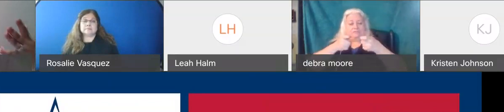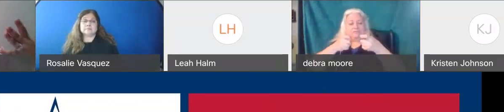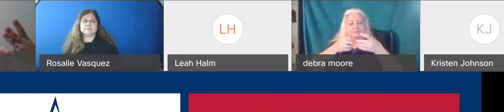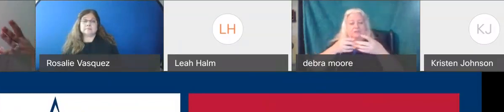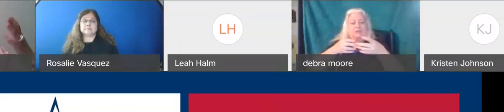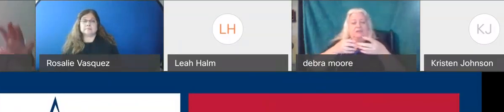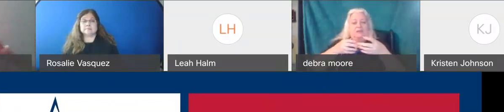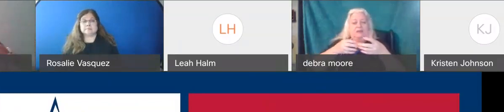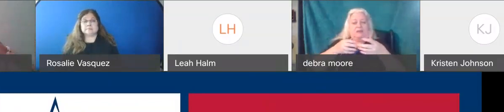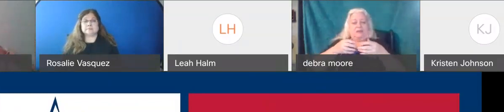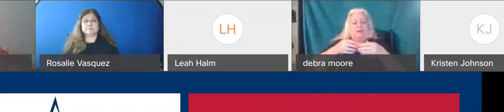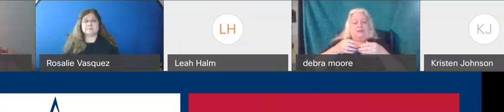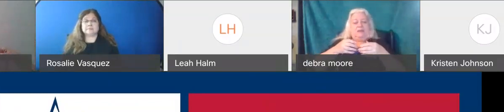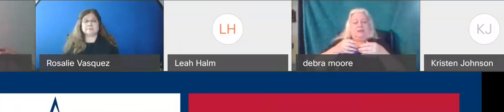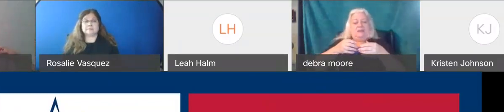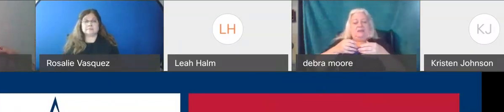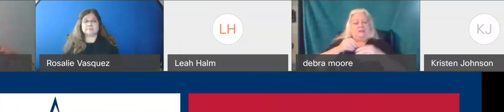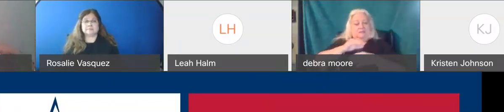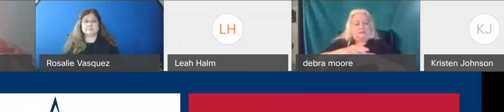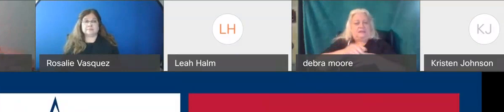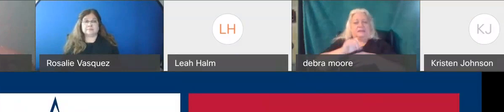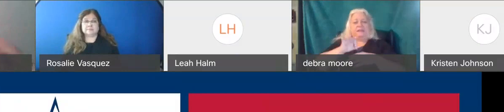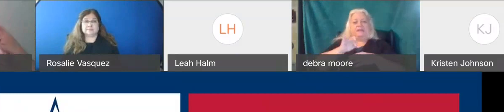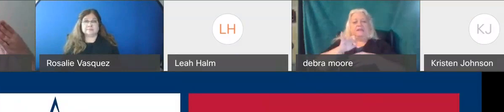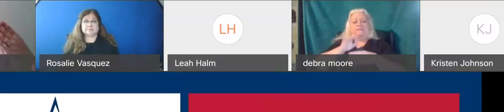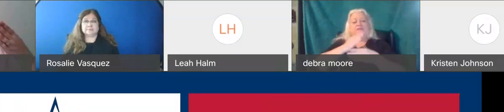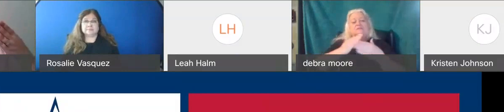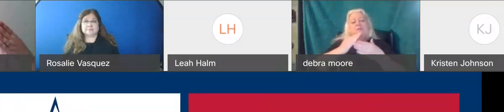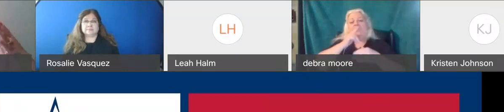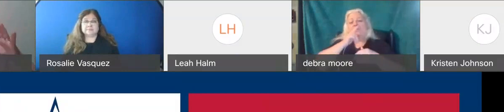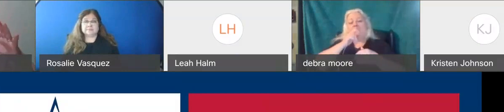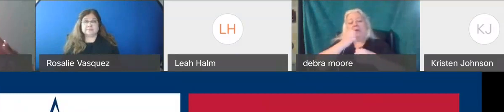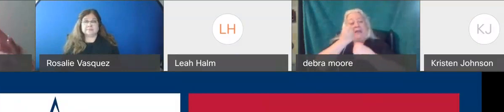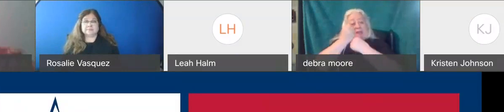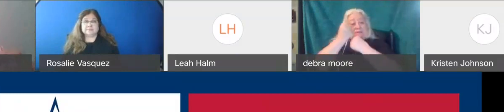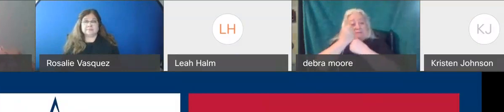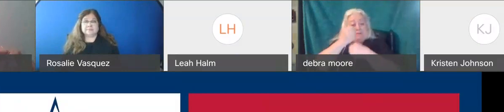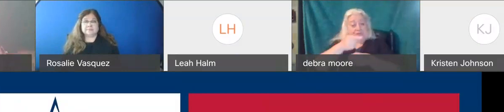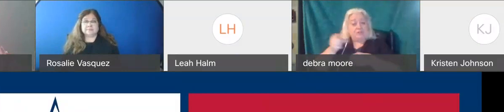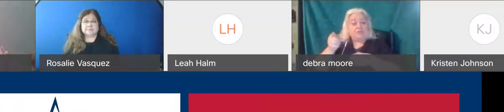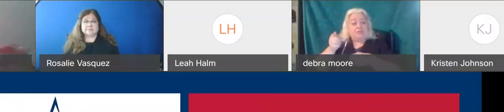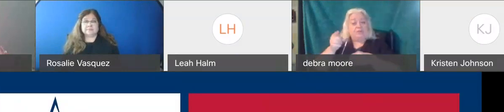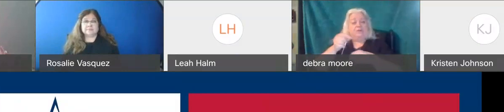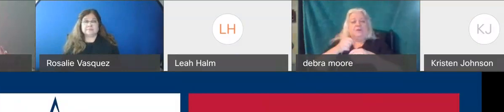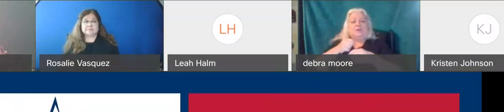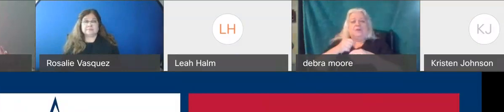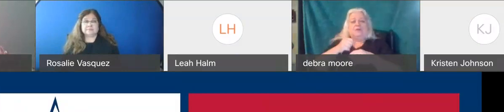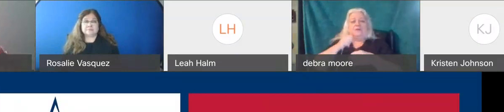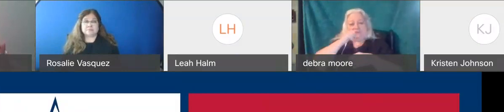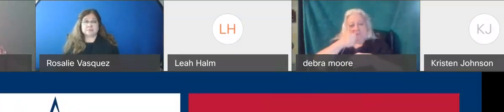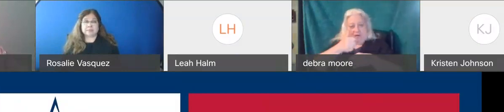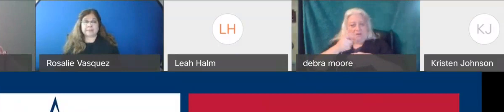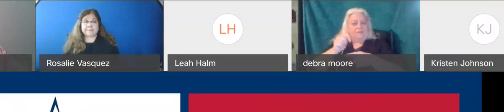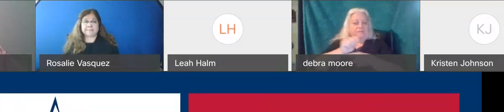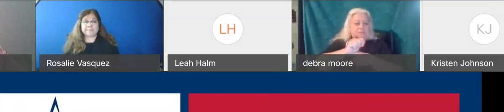co-advisor that is not in this training, or any advisors you know of other clubs that didn't attend this training, tomorrow